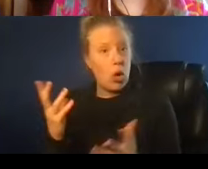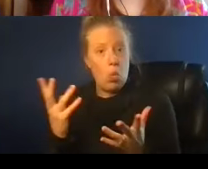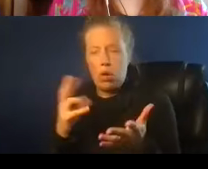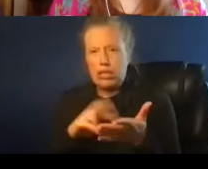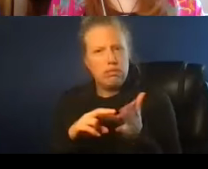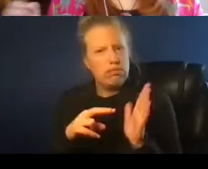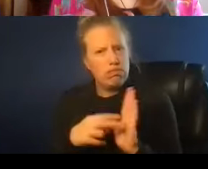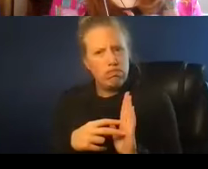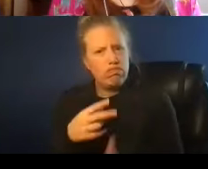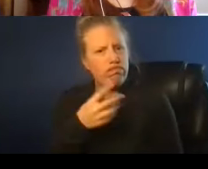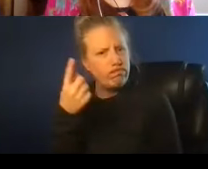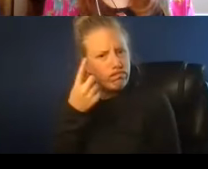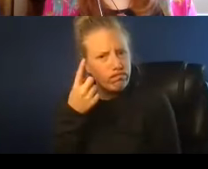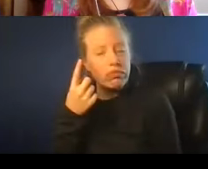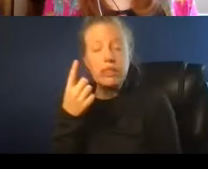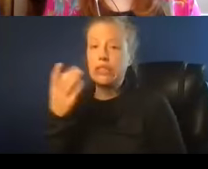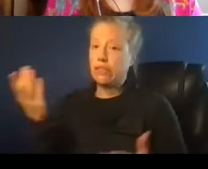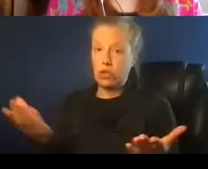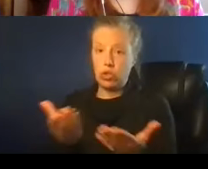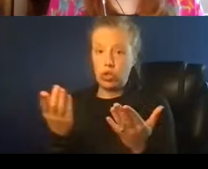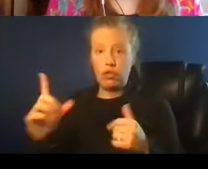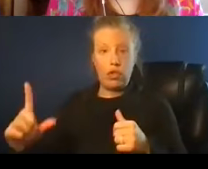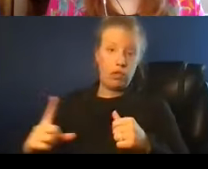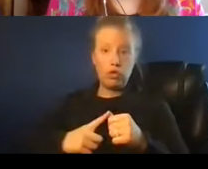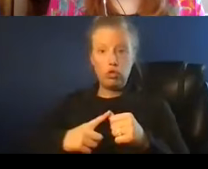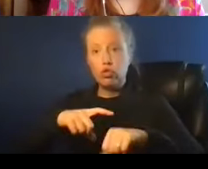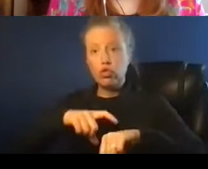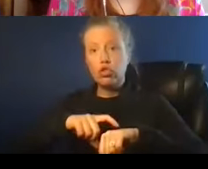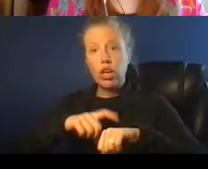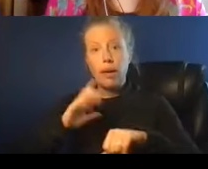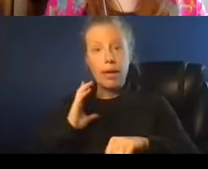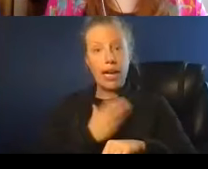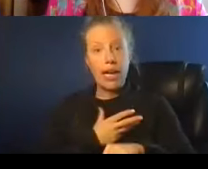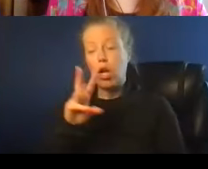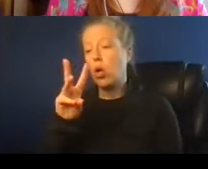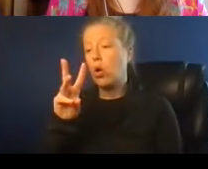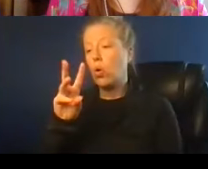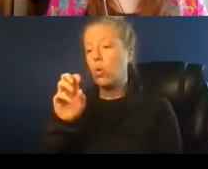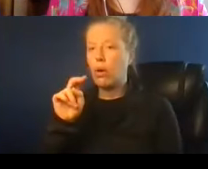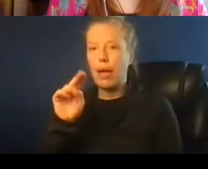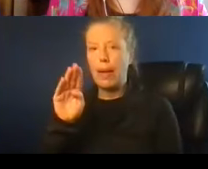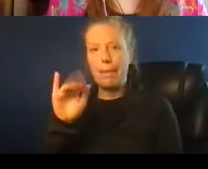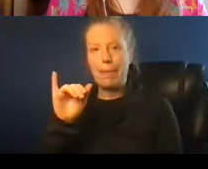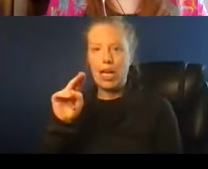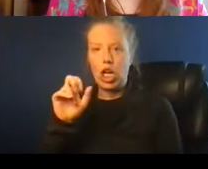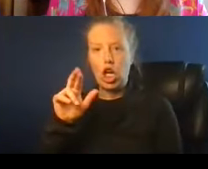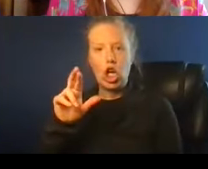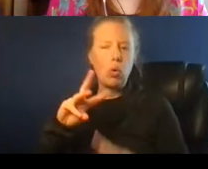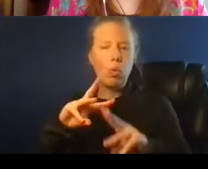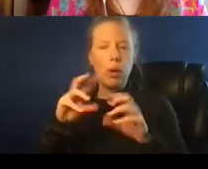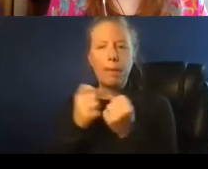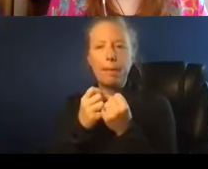you say? Well, if you are here for the first time at one of our webinars, Women's Advocates is